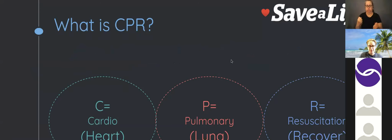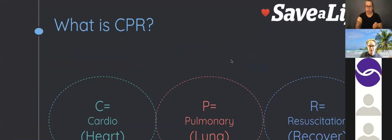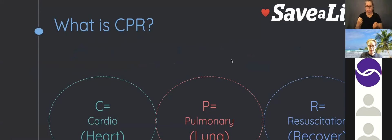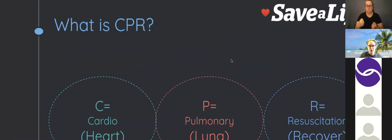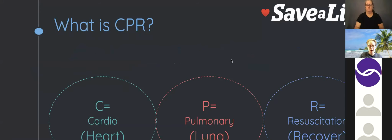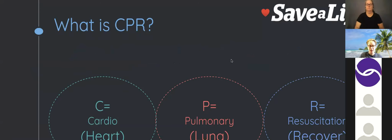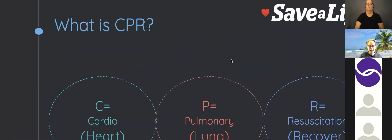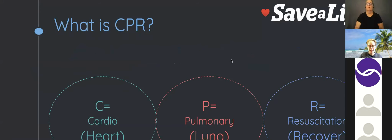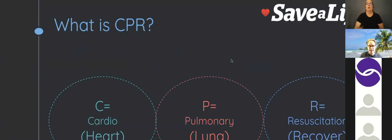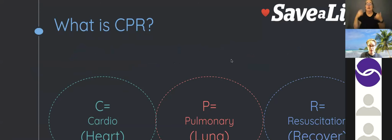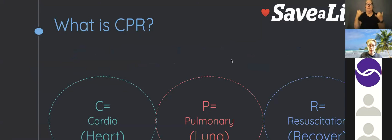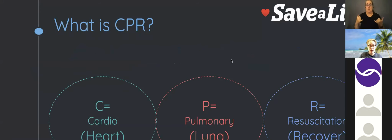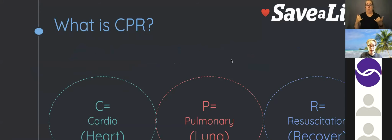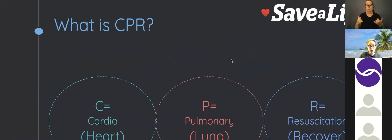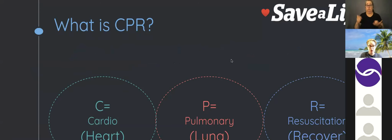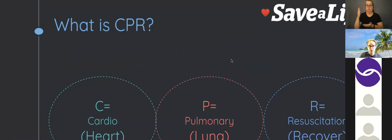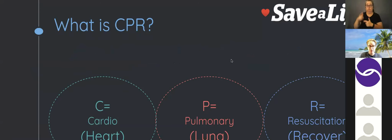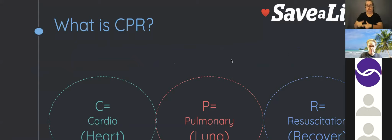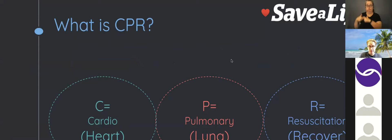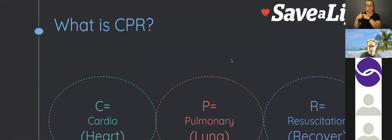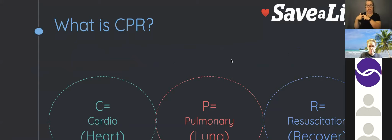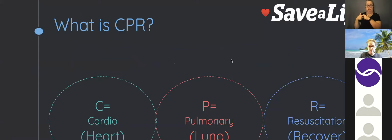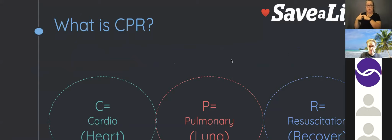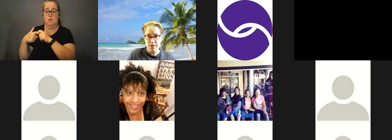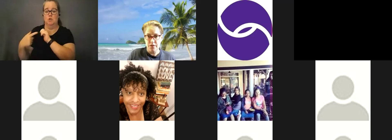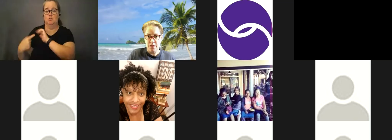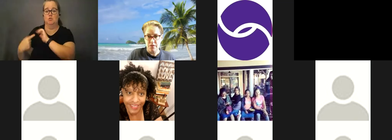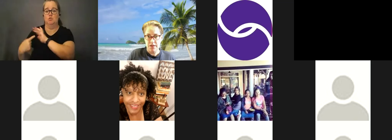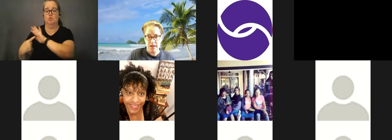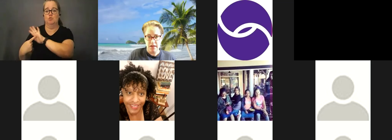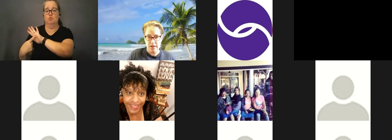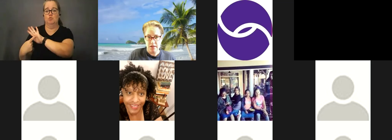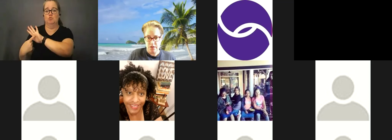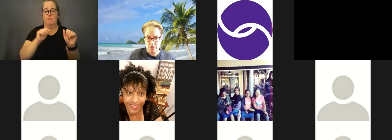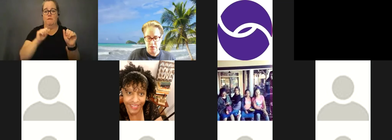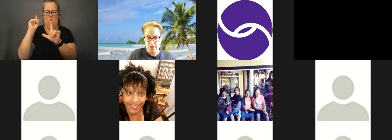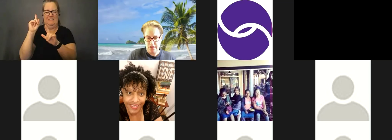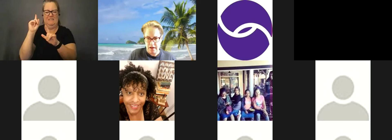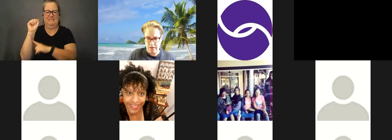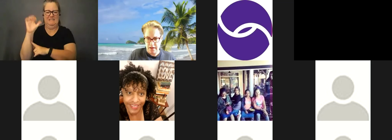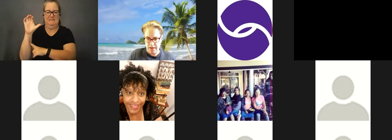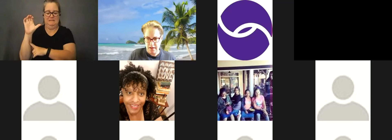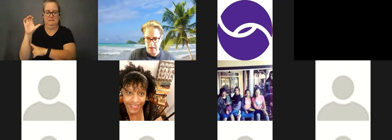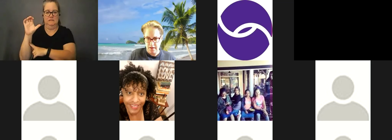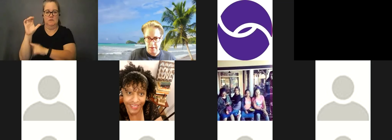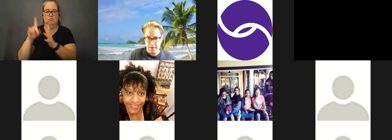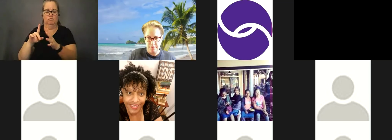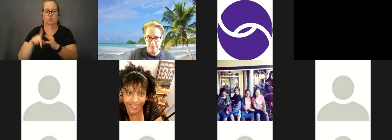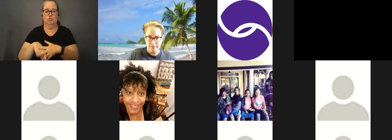Oops, I'm gonna pause here and show a video. So give me 1 second to get that